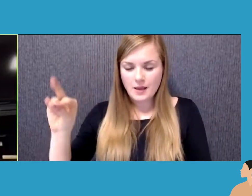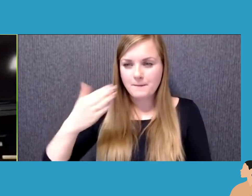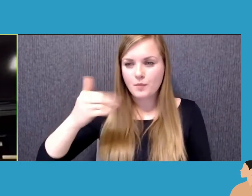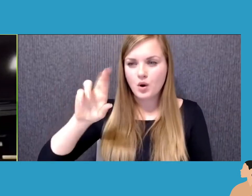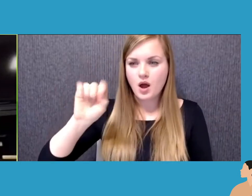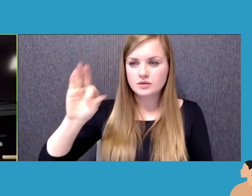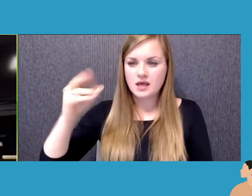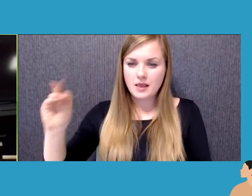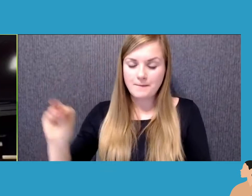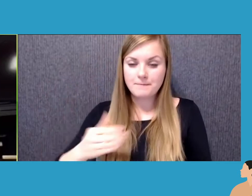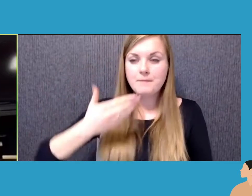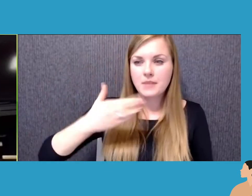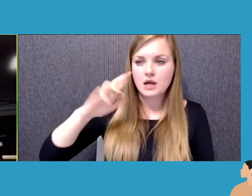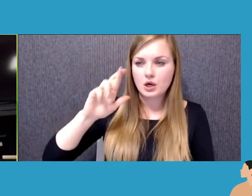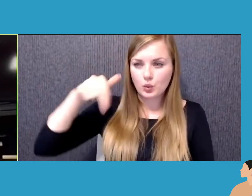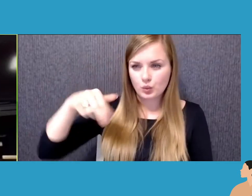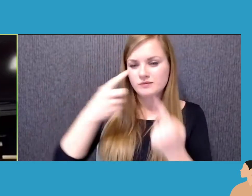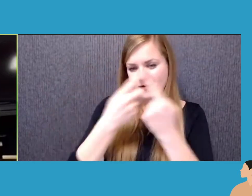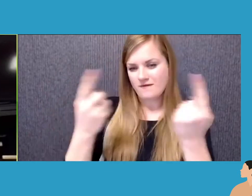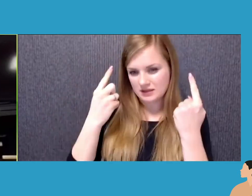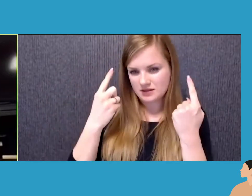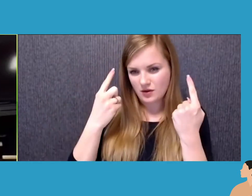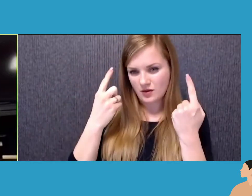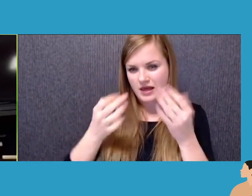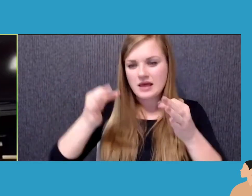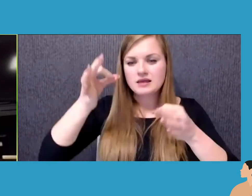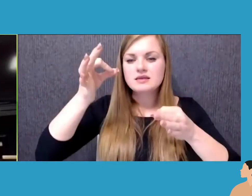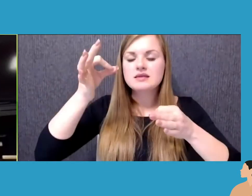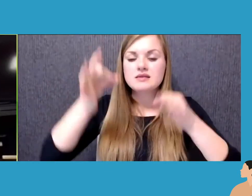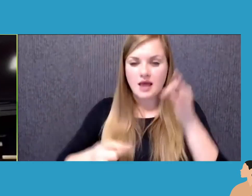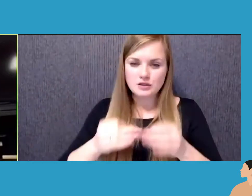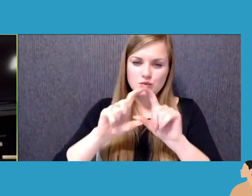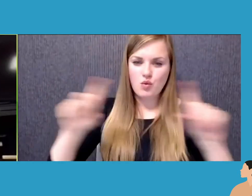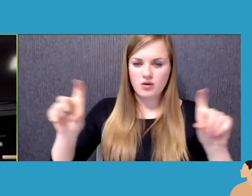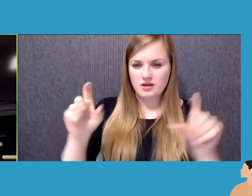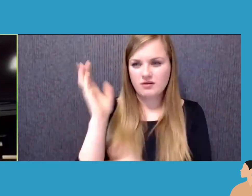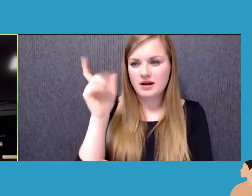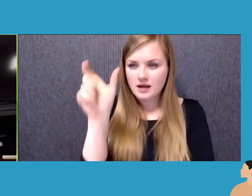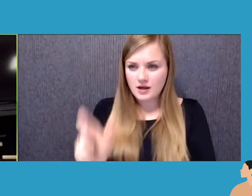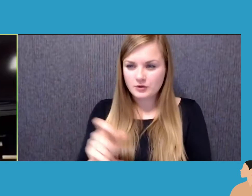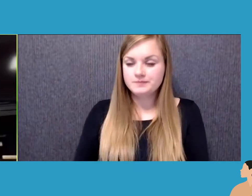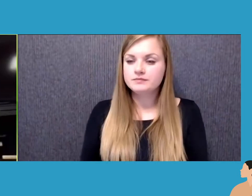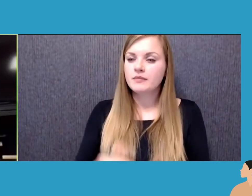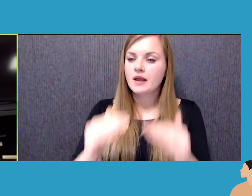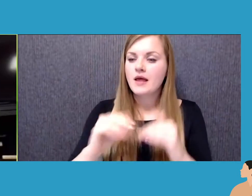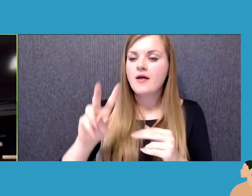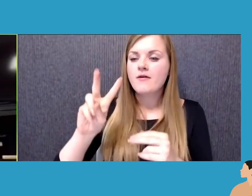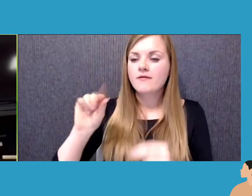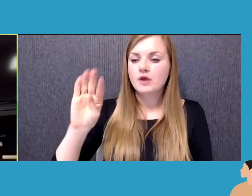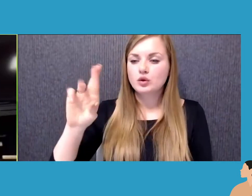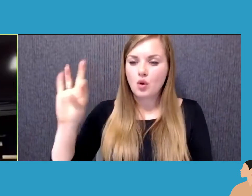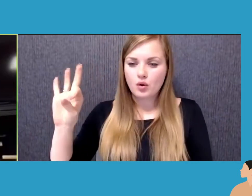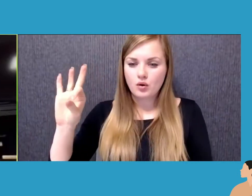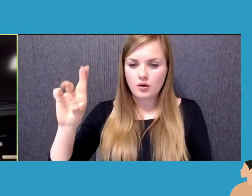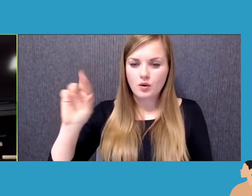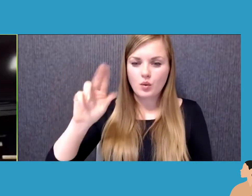them. Dovilė Murauskienė is a lawyer, lecturer at MRU Law